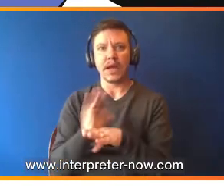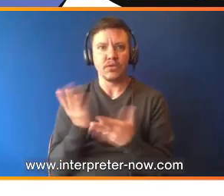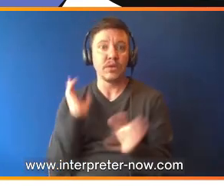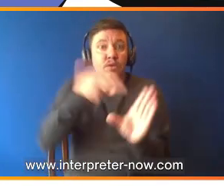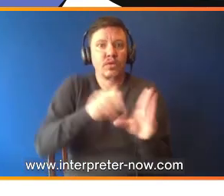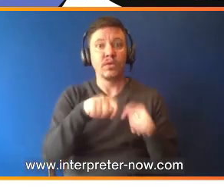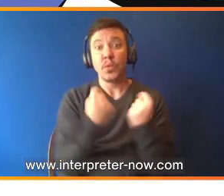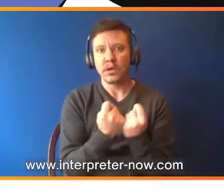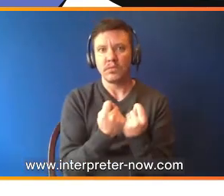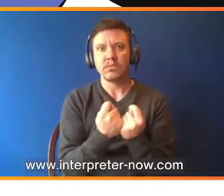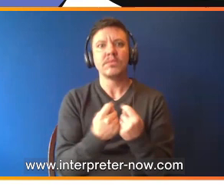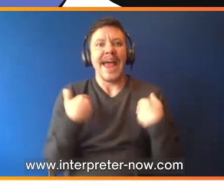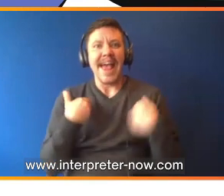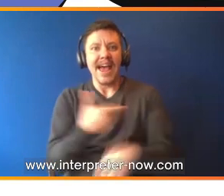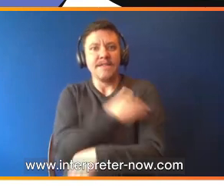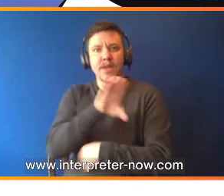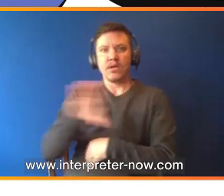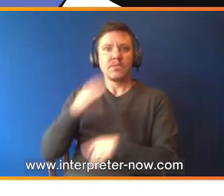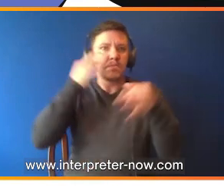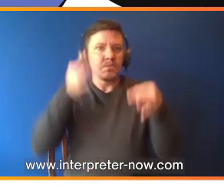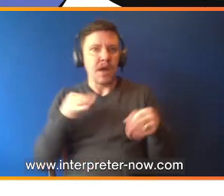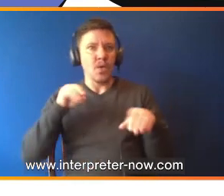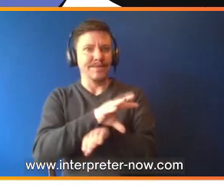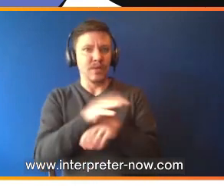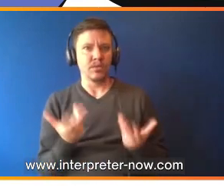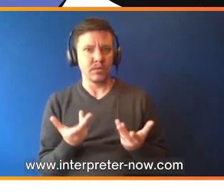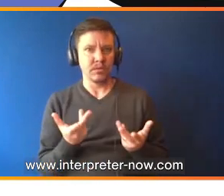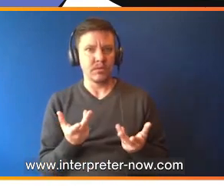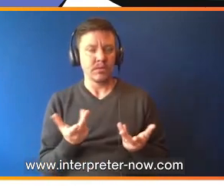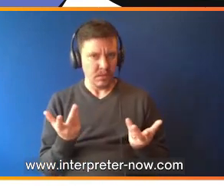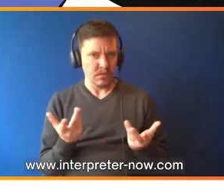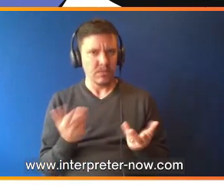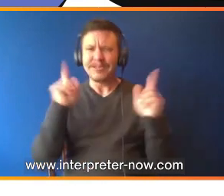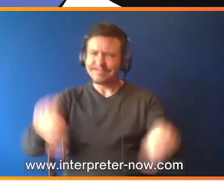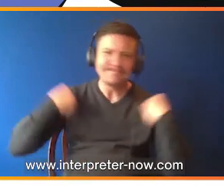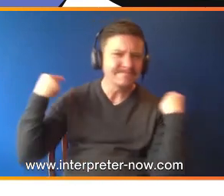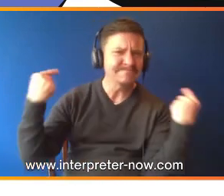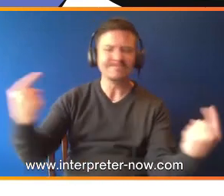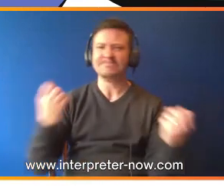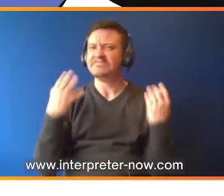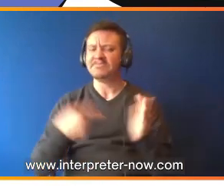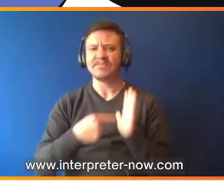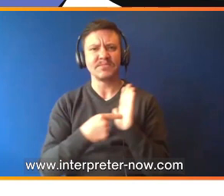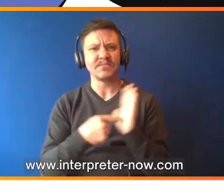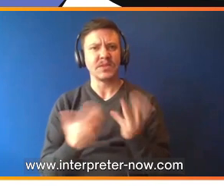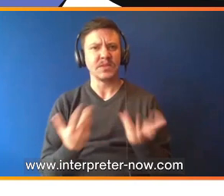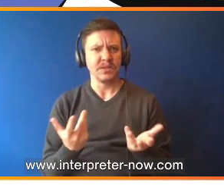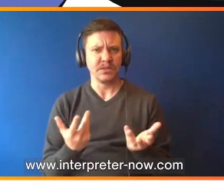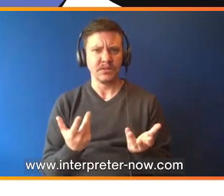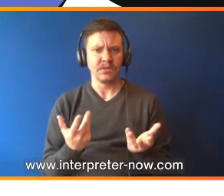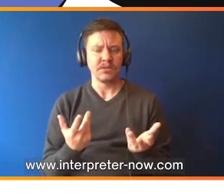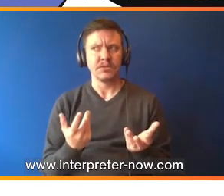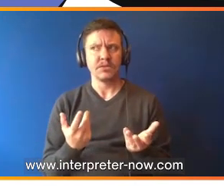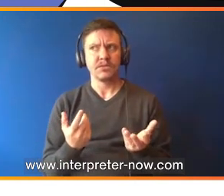built. And they are being gaslit. They are being invalidated. They are even being pushed out of